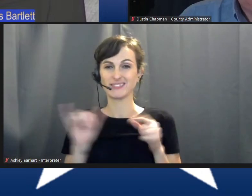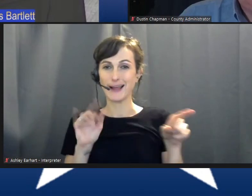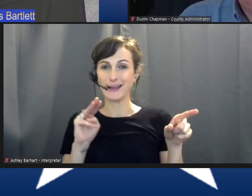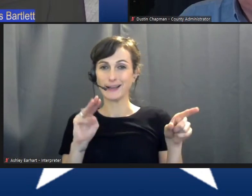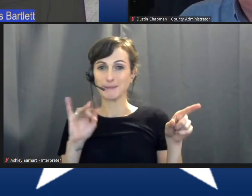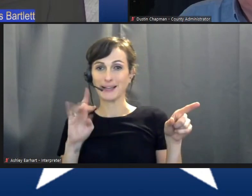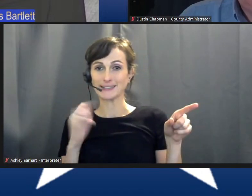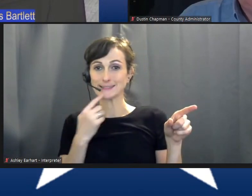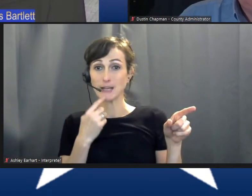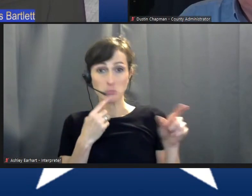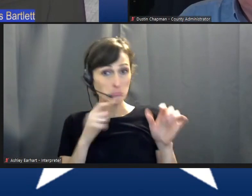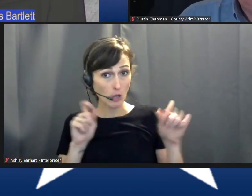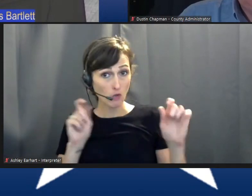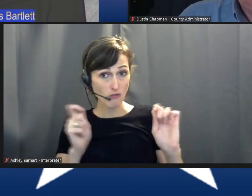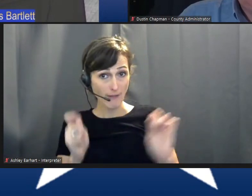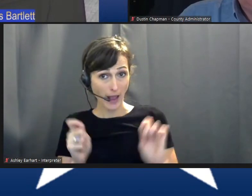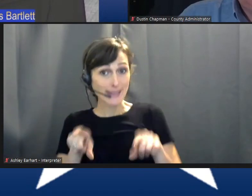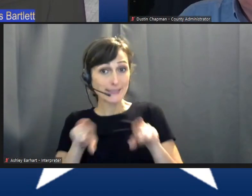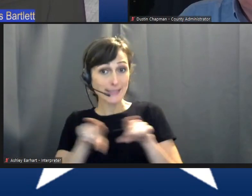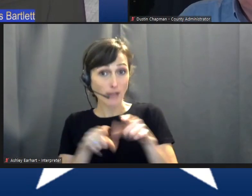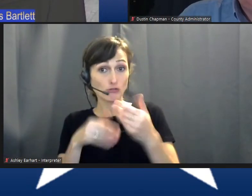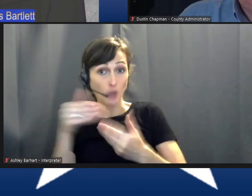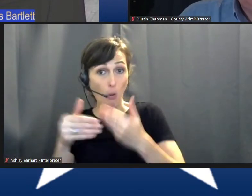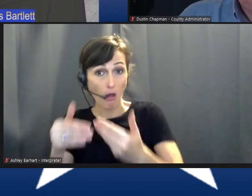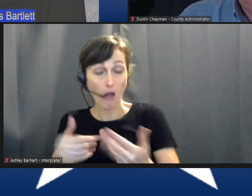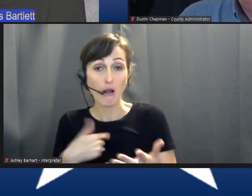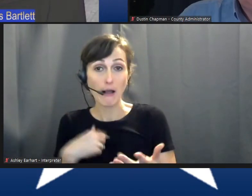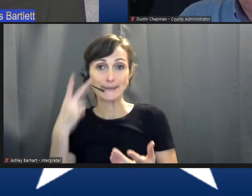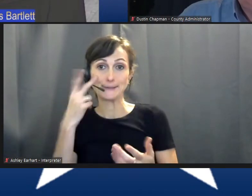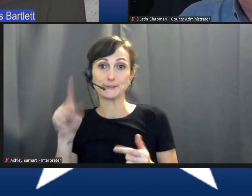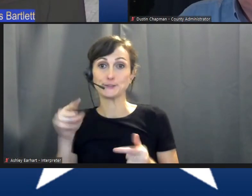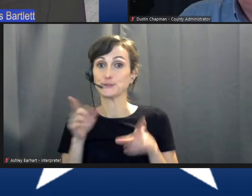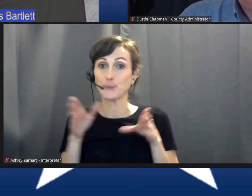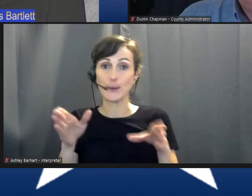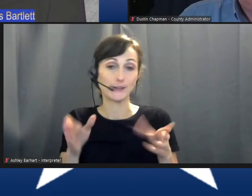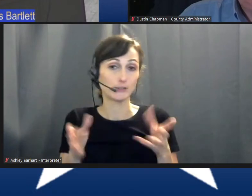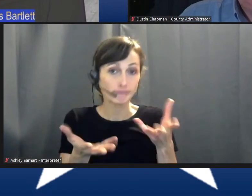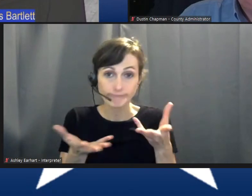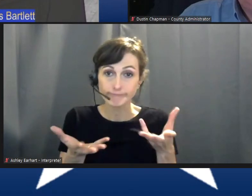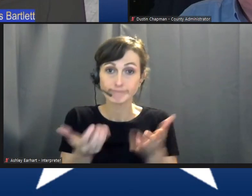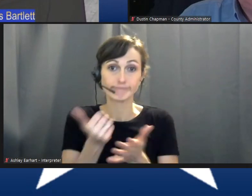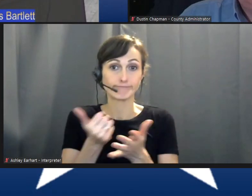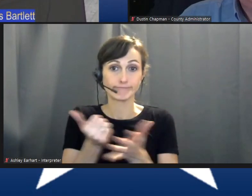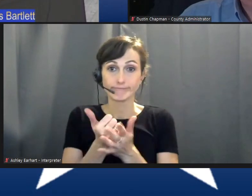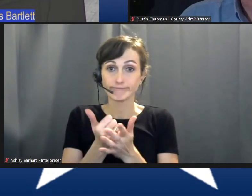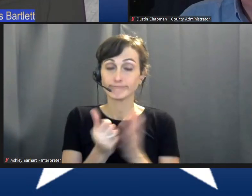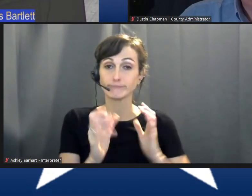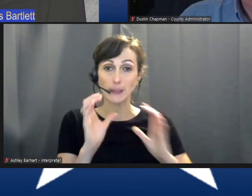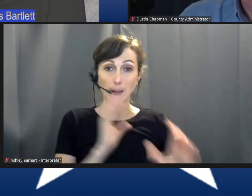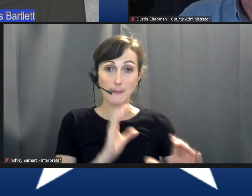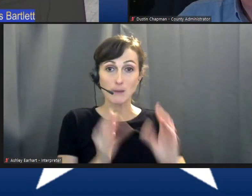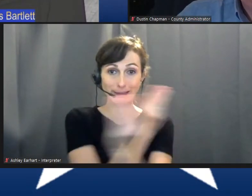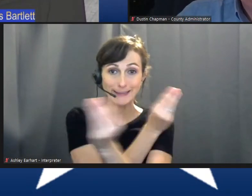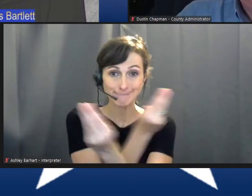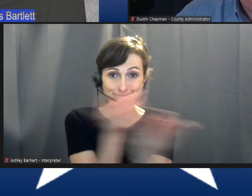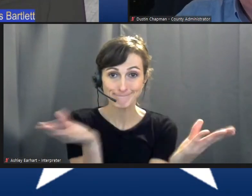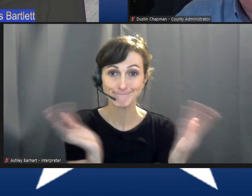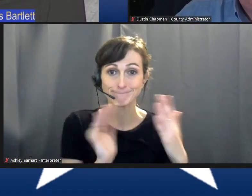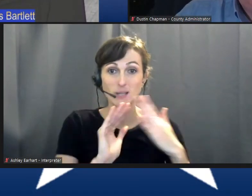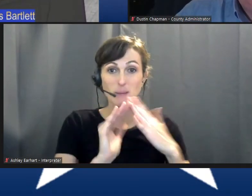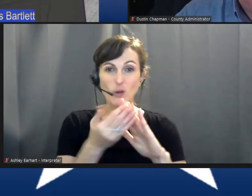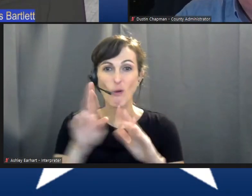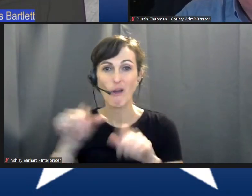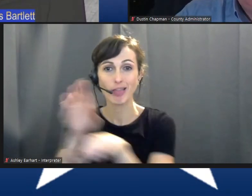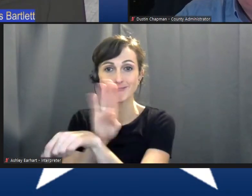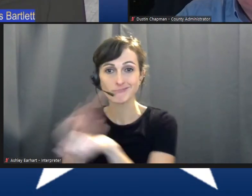can revise that as you go along. I see it, as just a way to communicate to the community and to other entities, what your